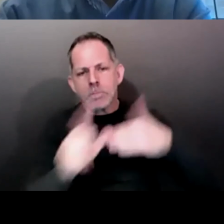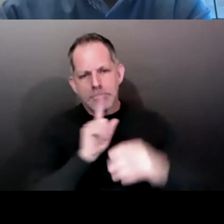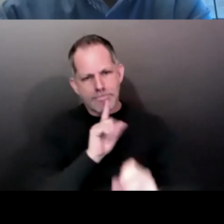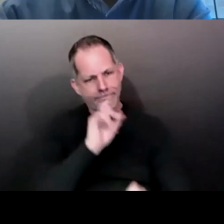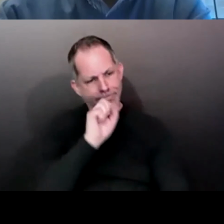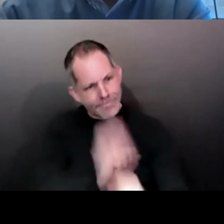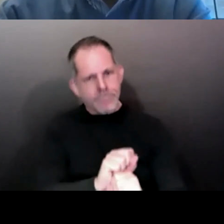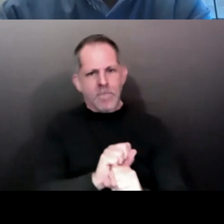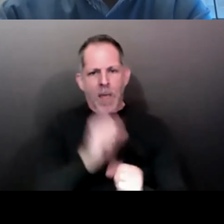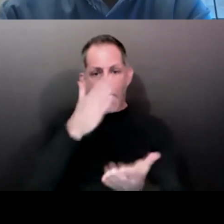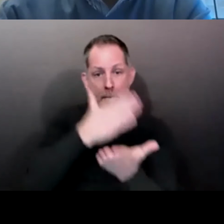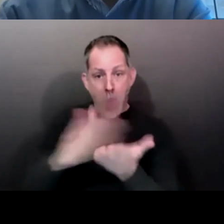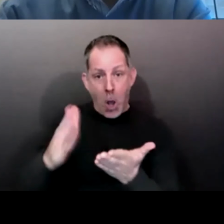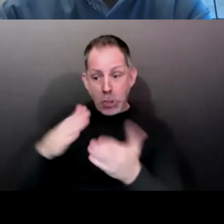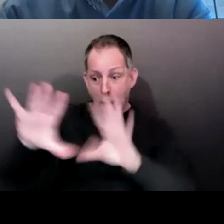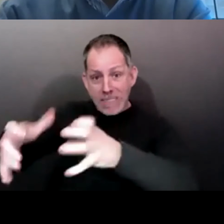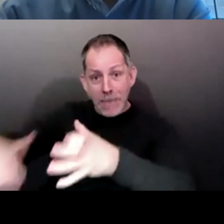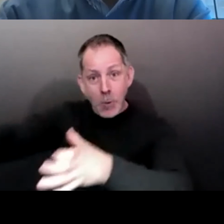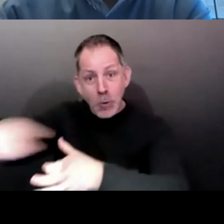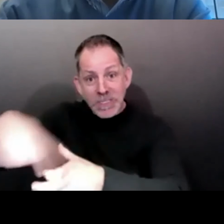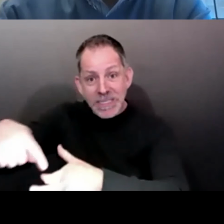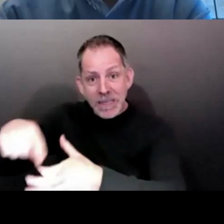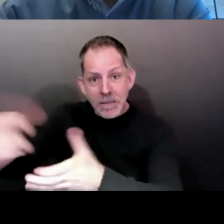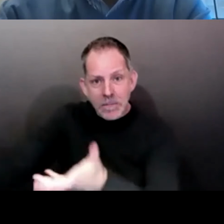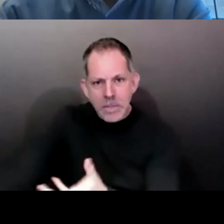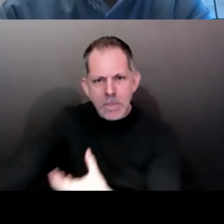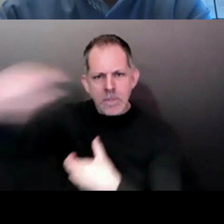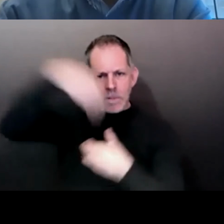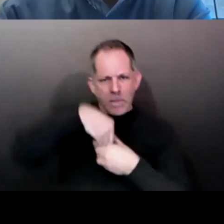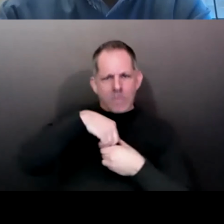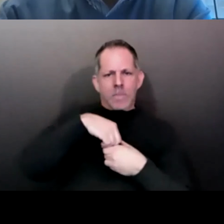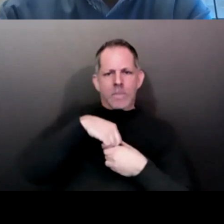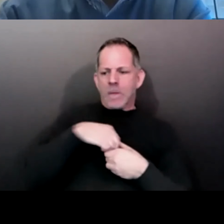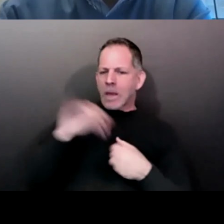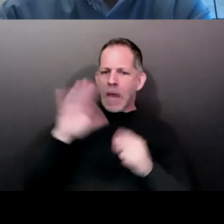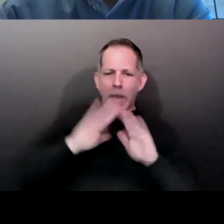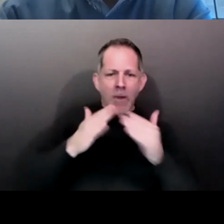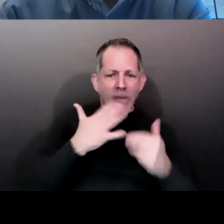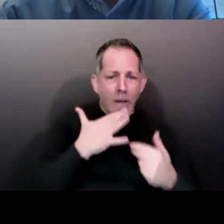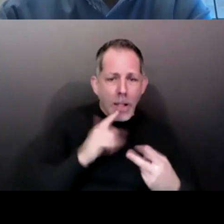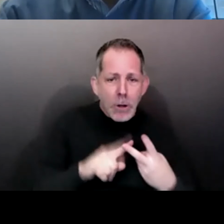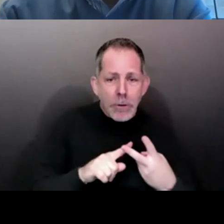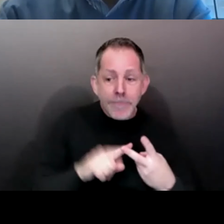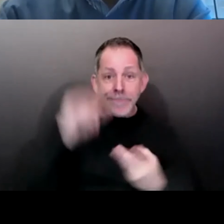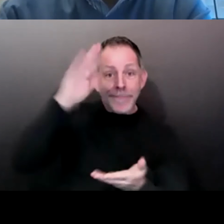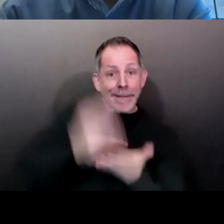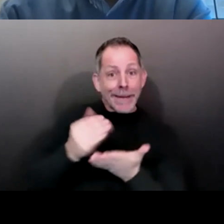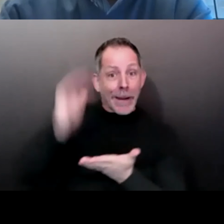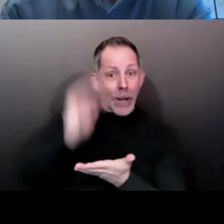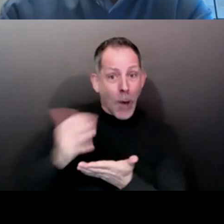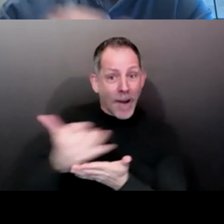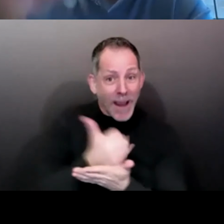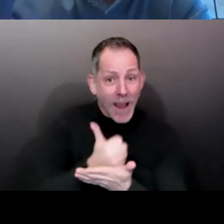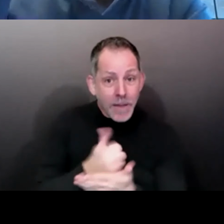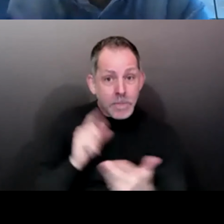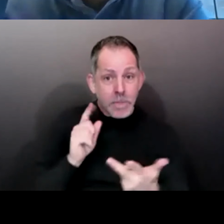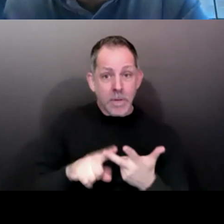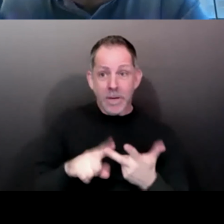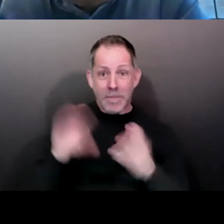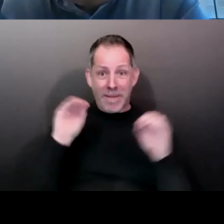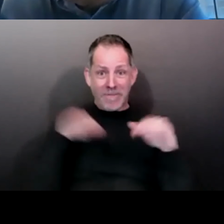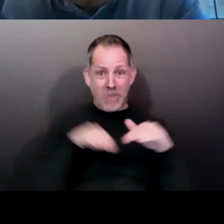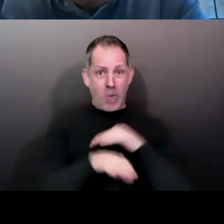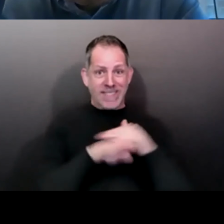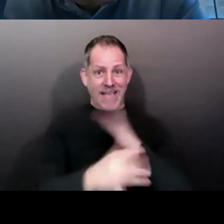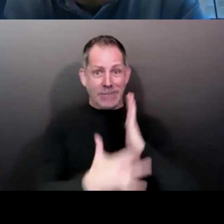of color, lower economic communities, and others who do not have resources to technology, are able to get the